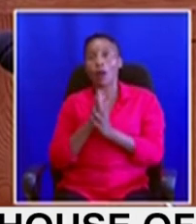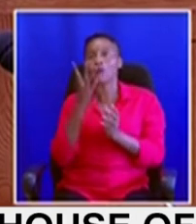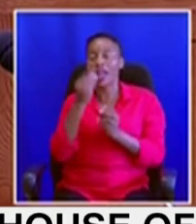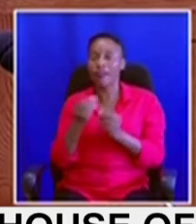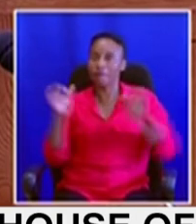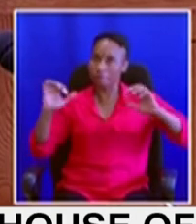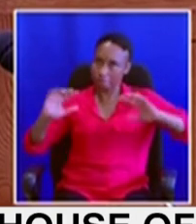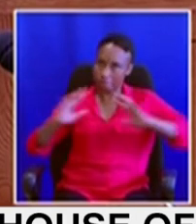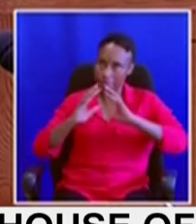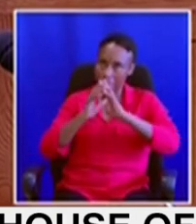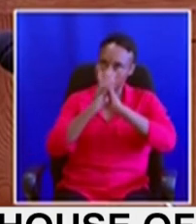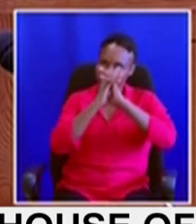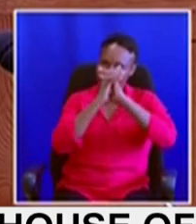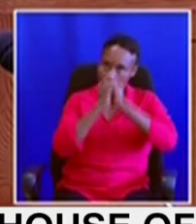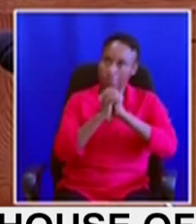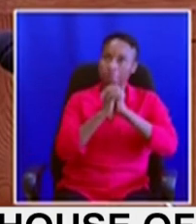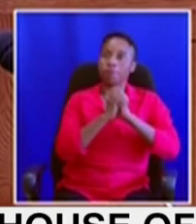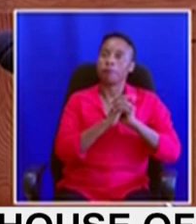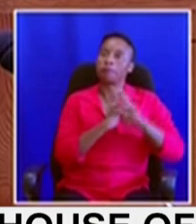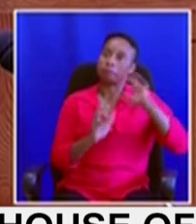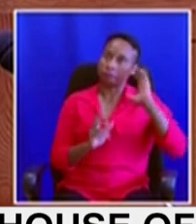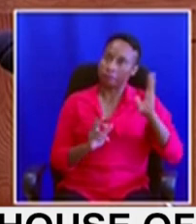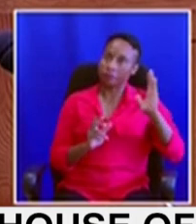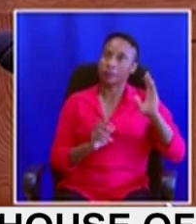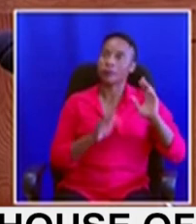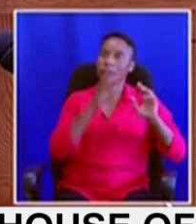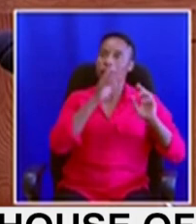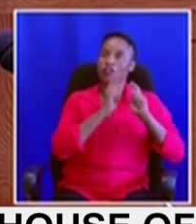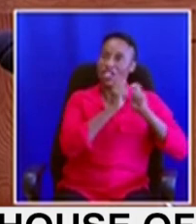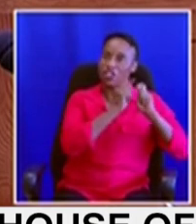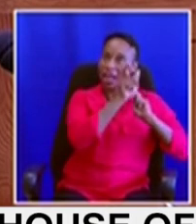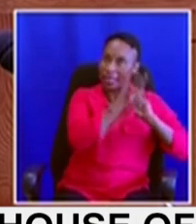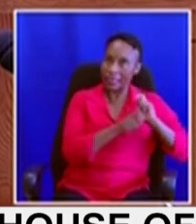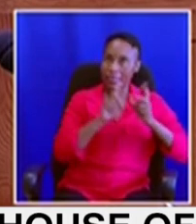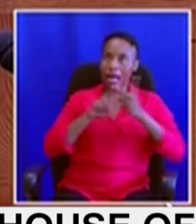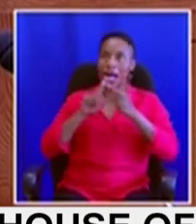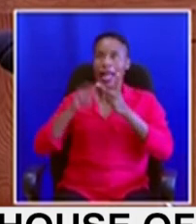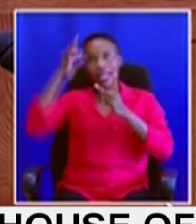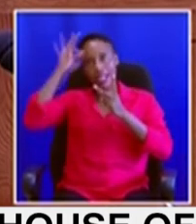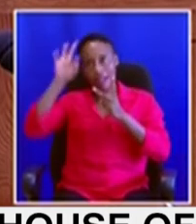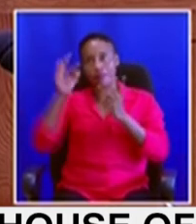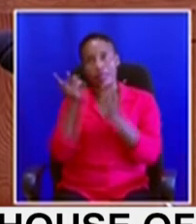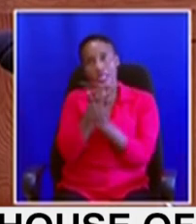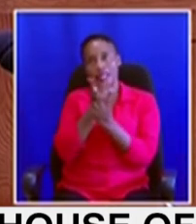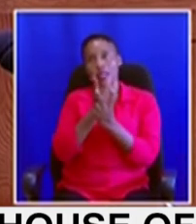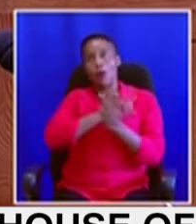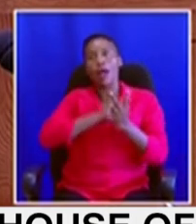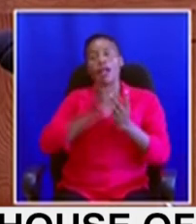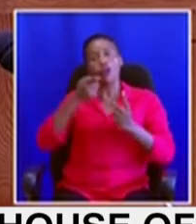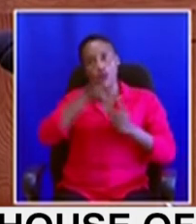up government with yourselves, because you are, in the end, a very important